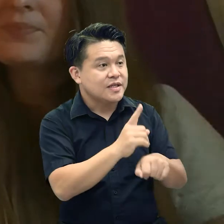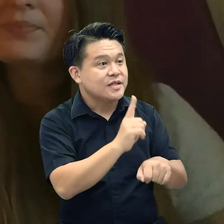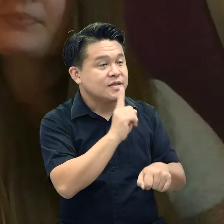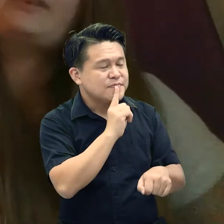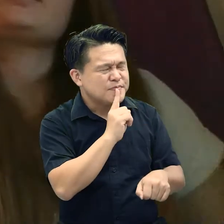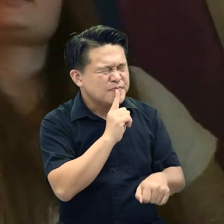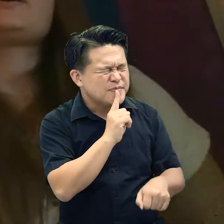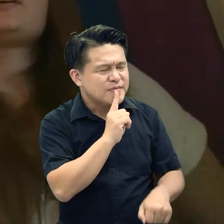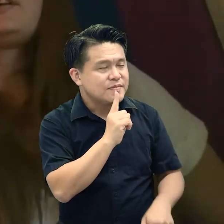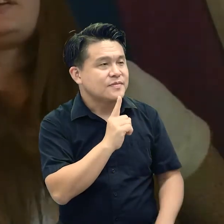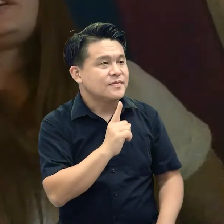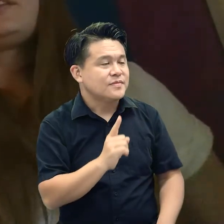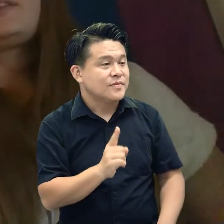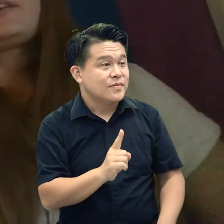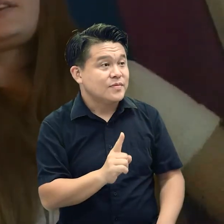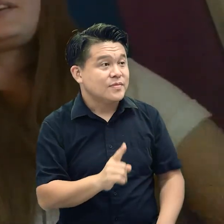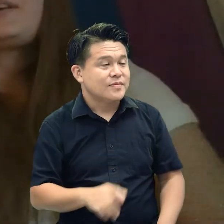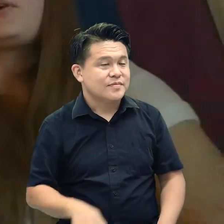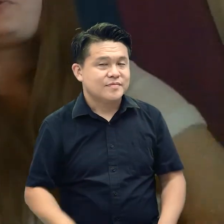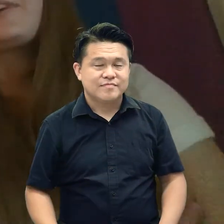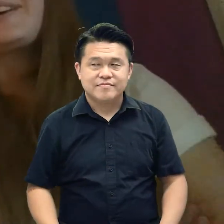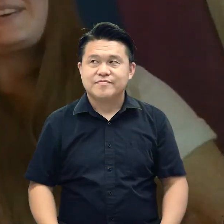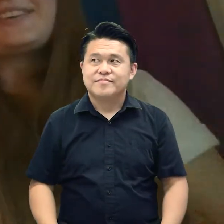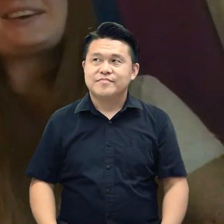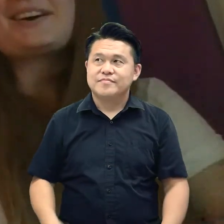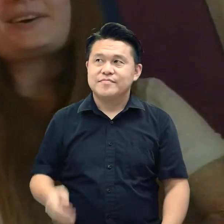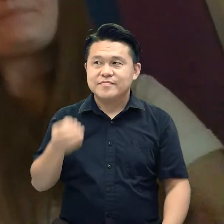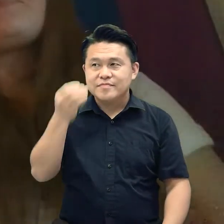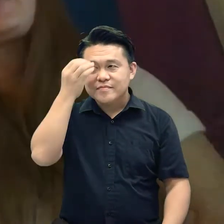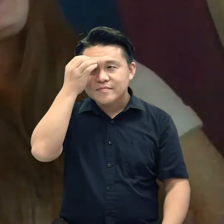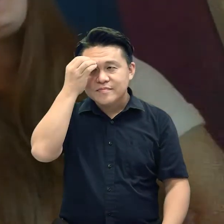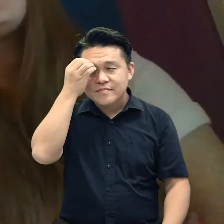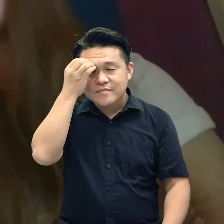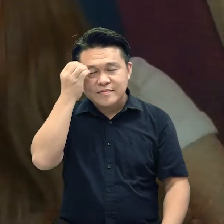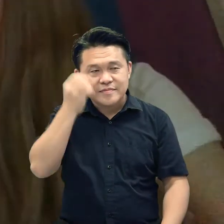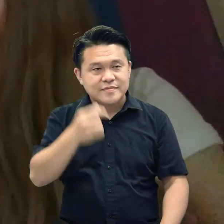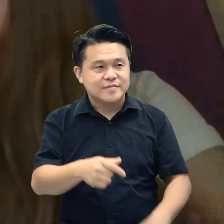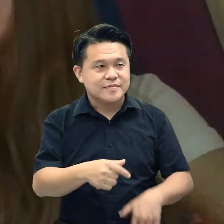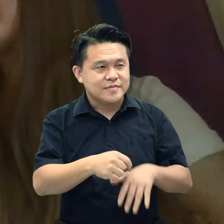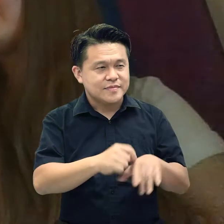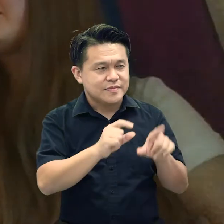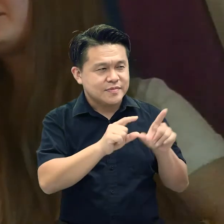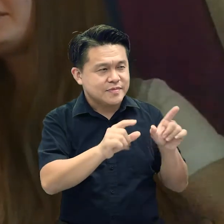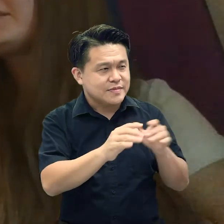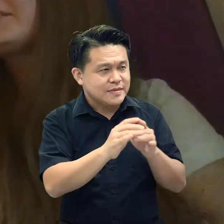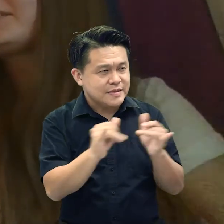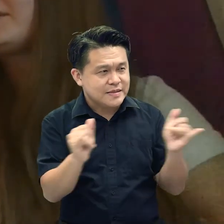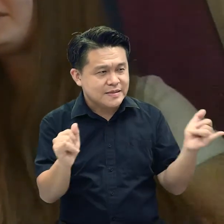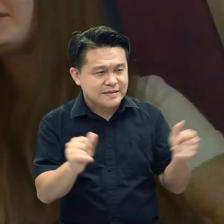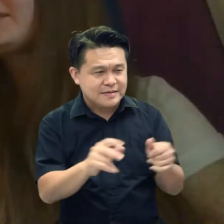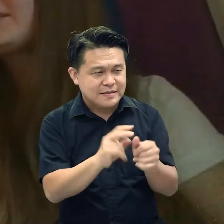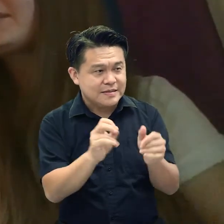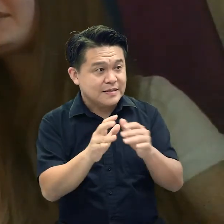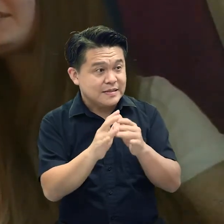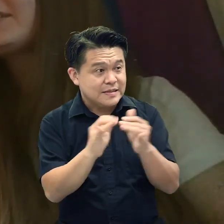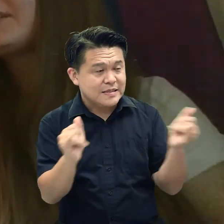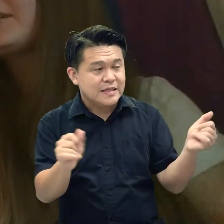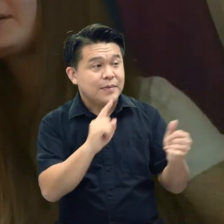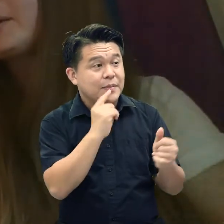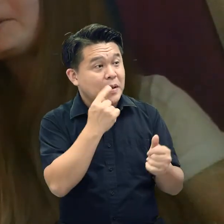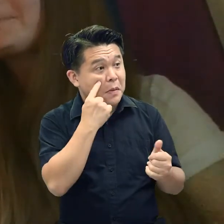message that you want to deliver to the South Korean society? What about for the LGBT